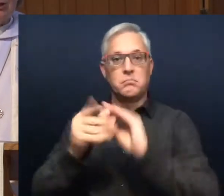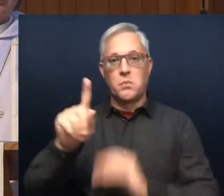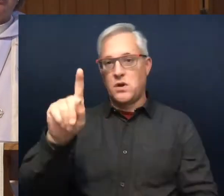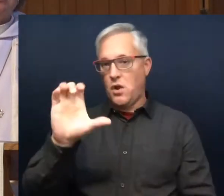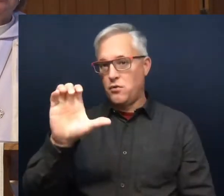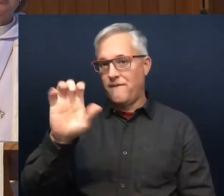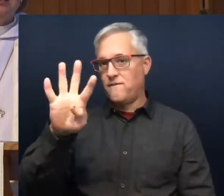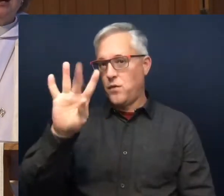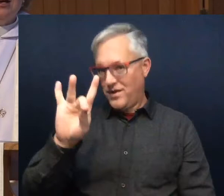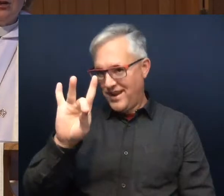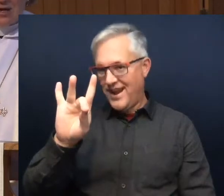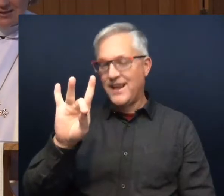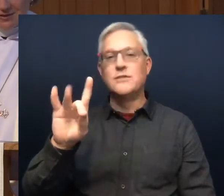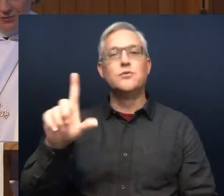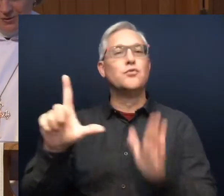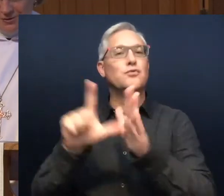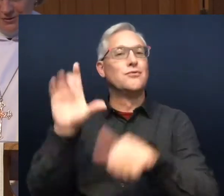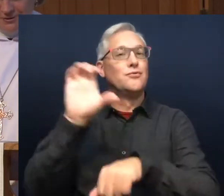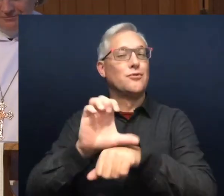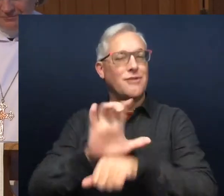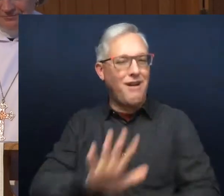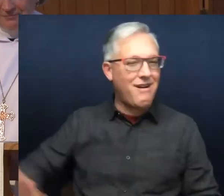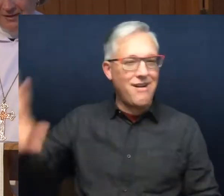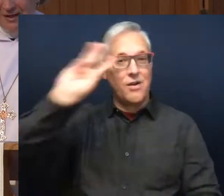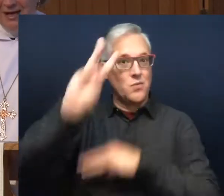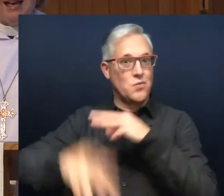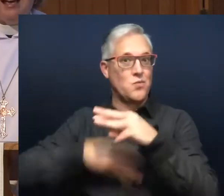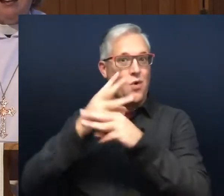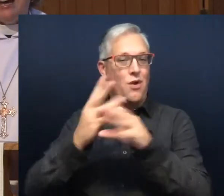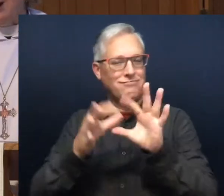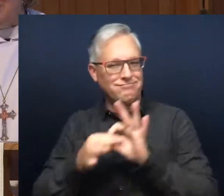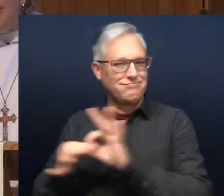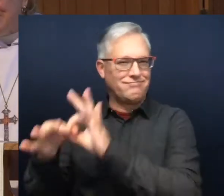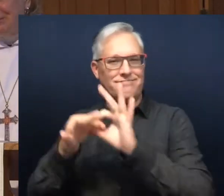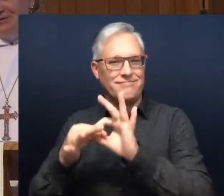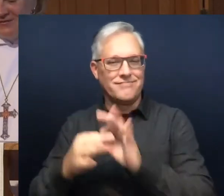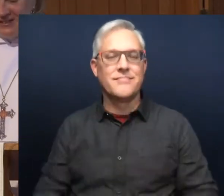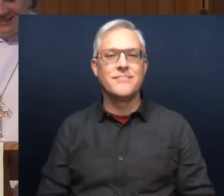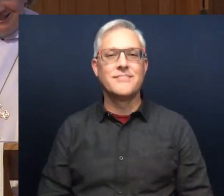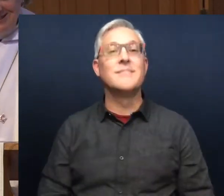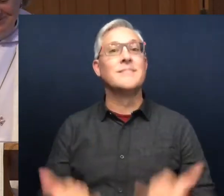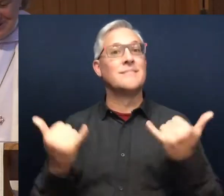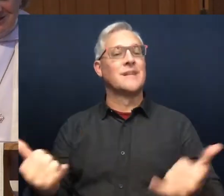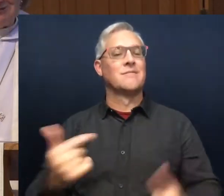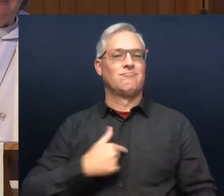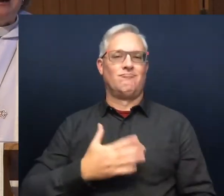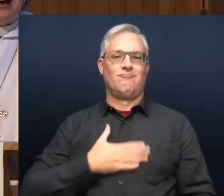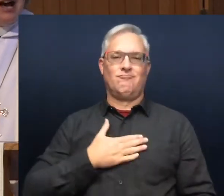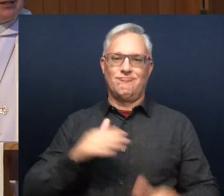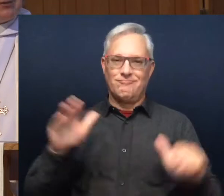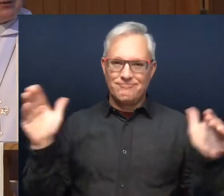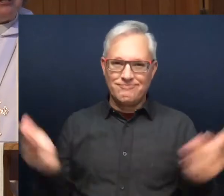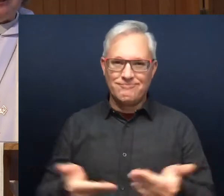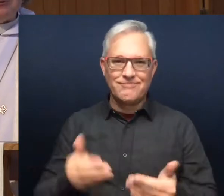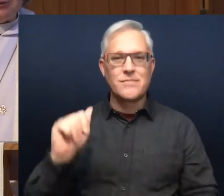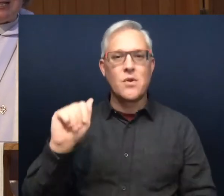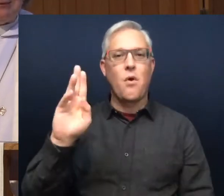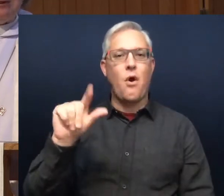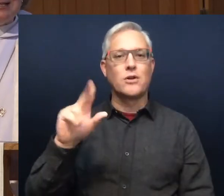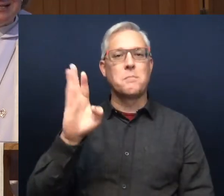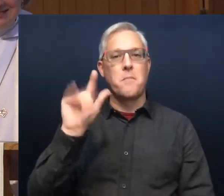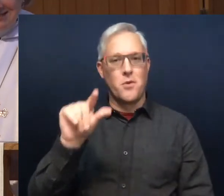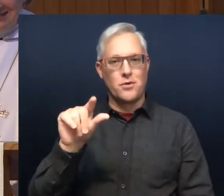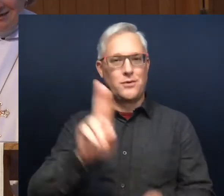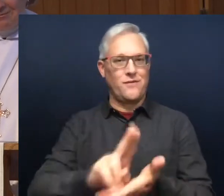Lutheran churches across the world. Now it's my privilege to welcome Augsburg